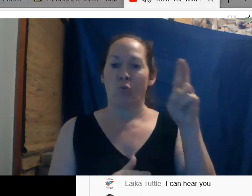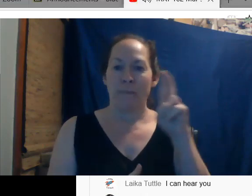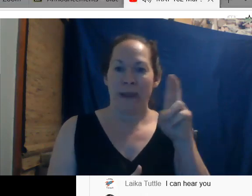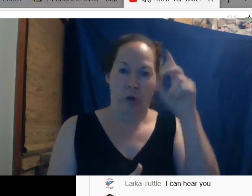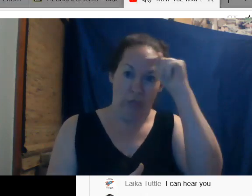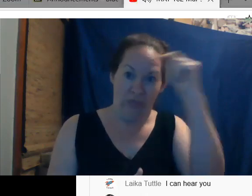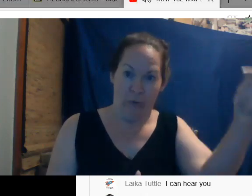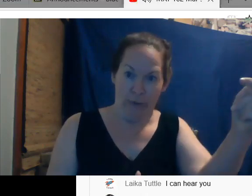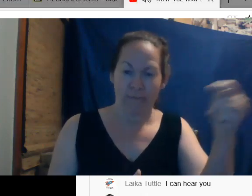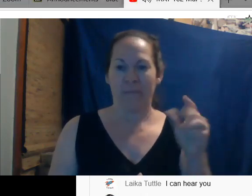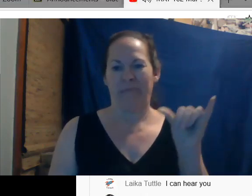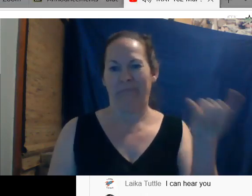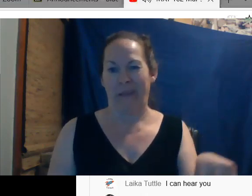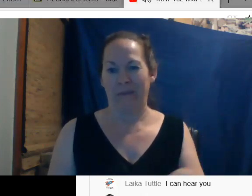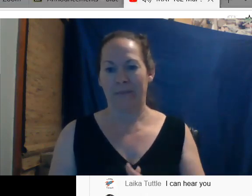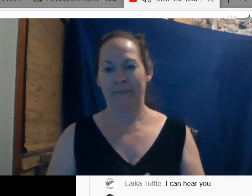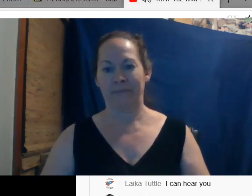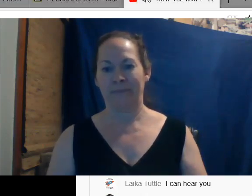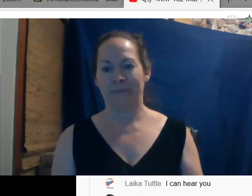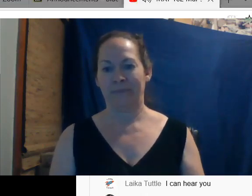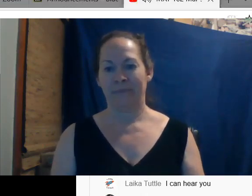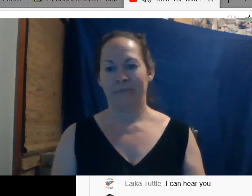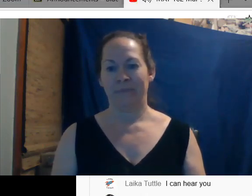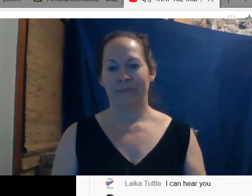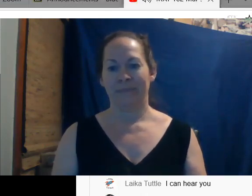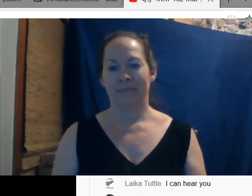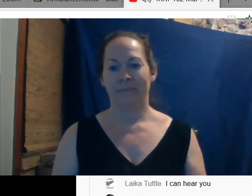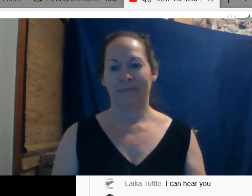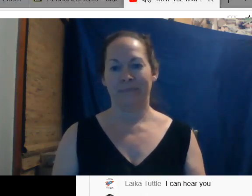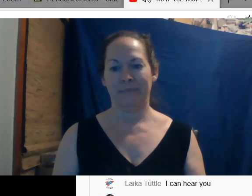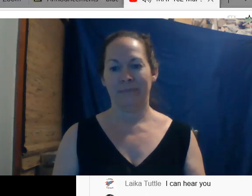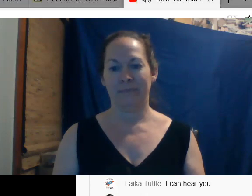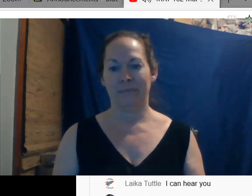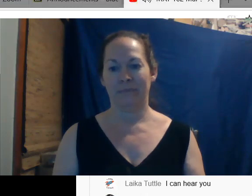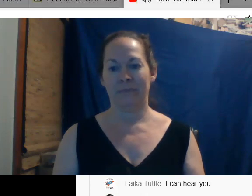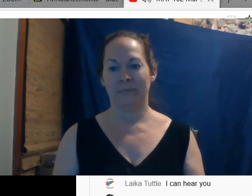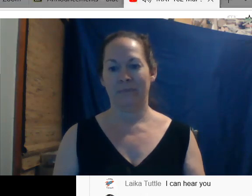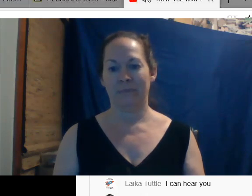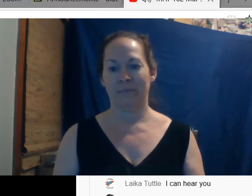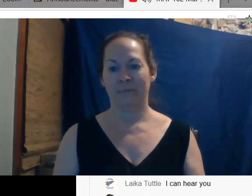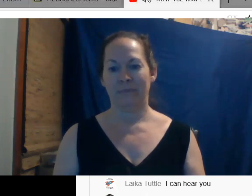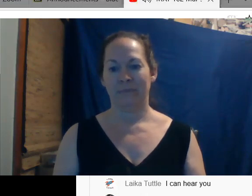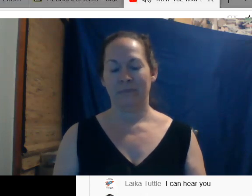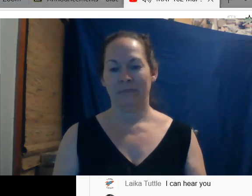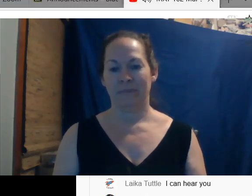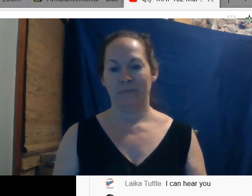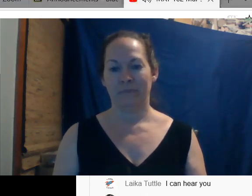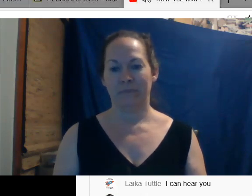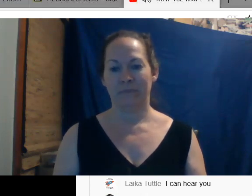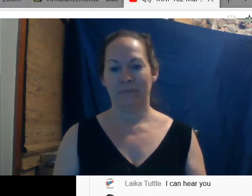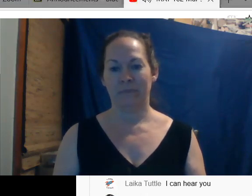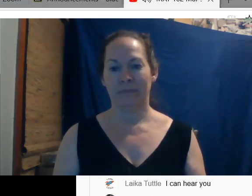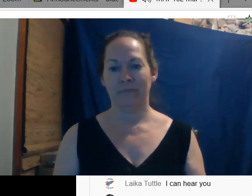I'm not sure I'm going to reply to that last comment, just to say that the answer is that's probably truth for